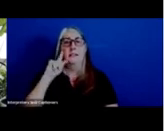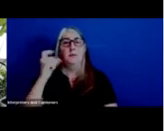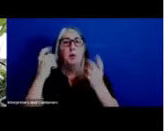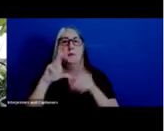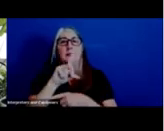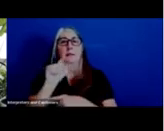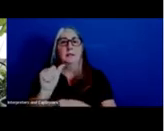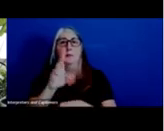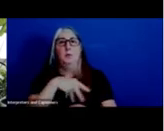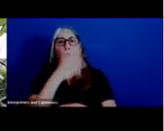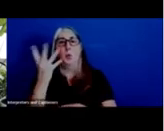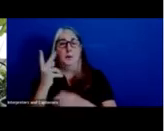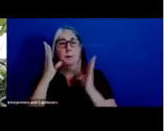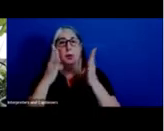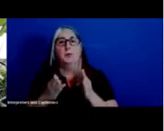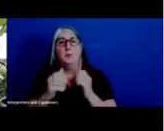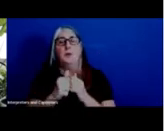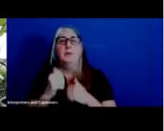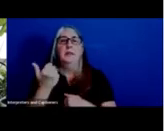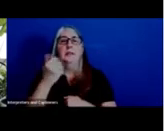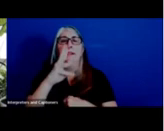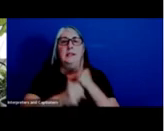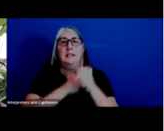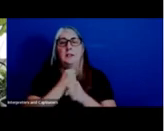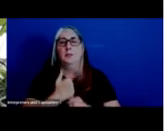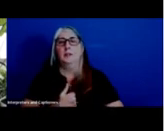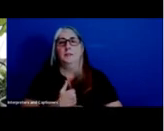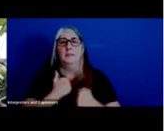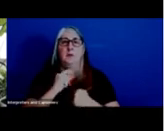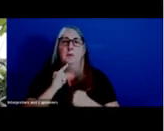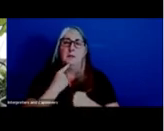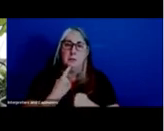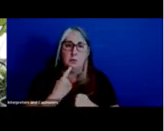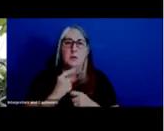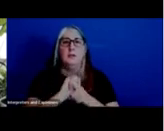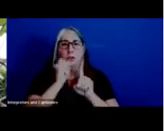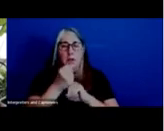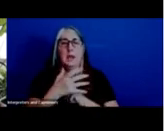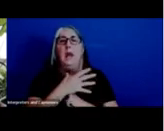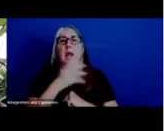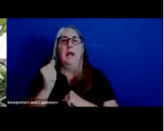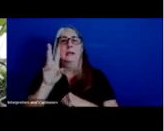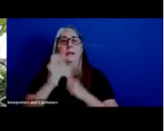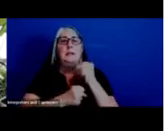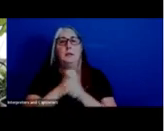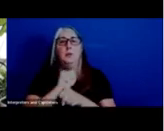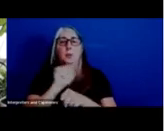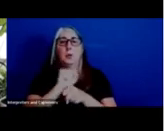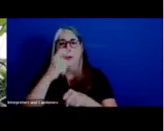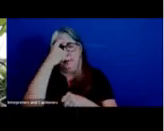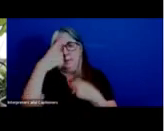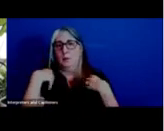queer person with 16 years of living with extreme states and 6 years of both working with the mental health system in